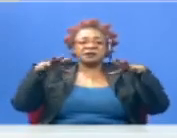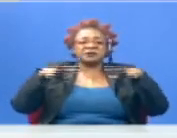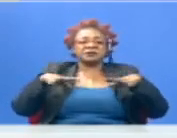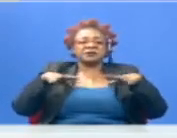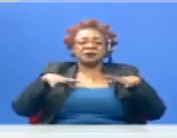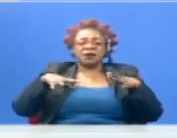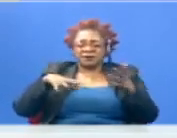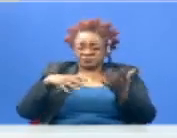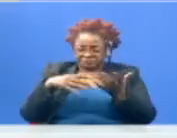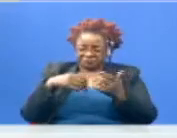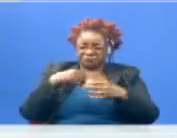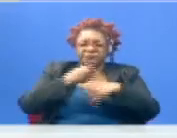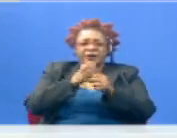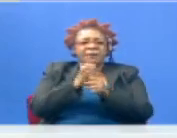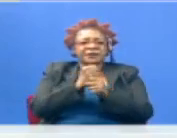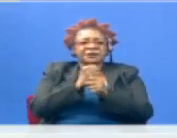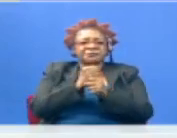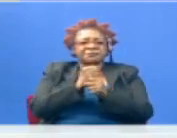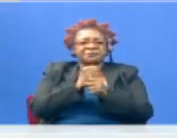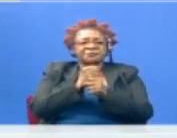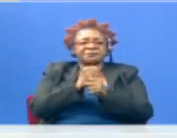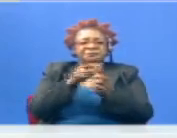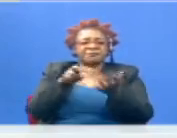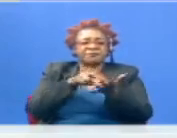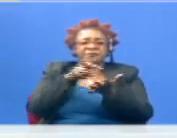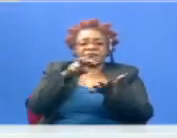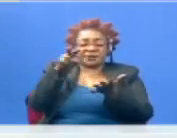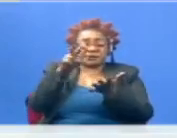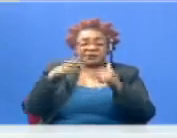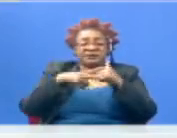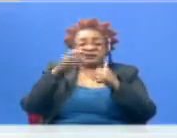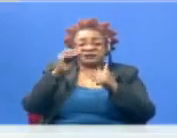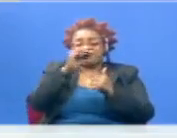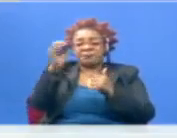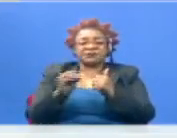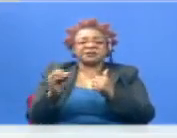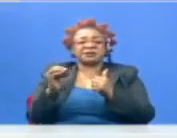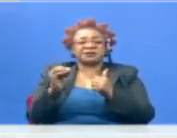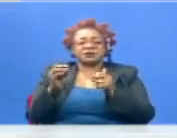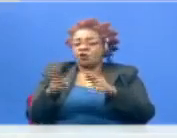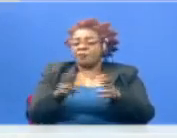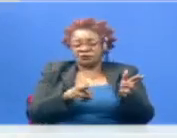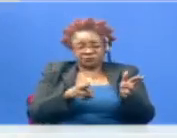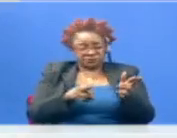revitalizes itself to, you know, to 70%